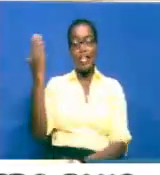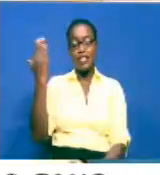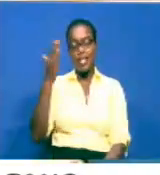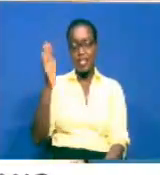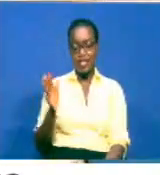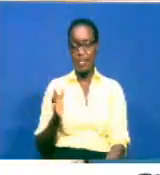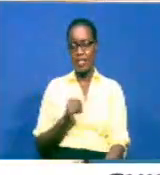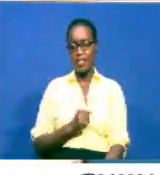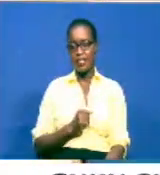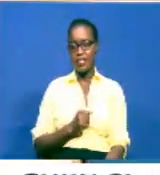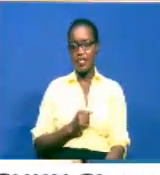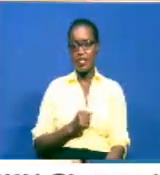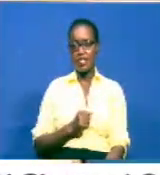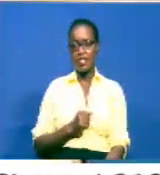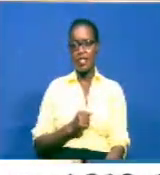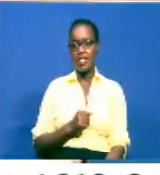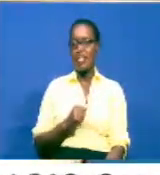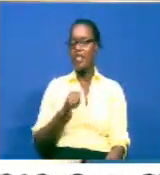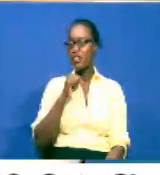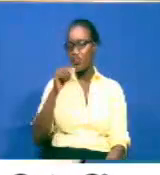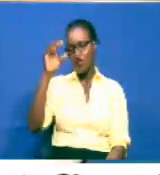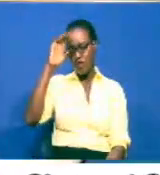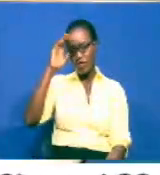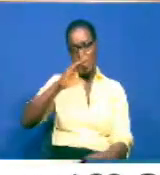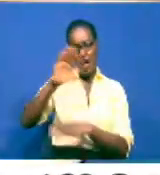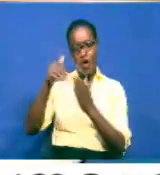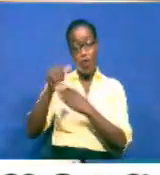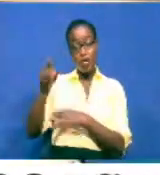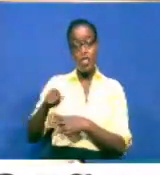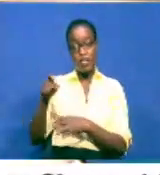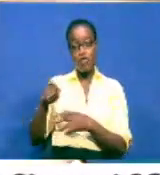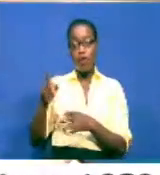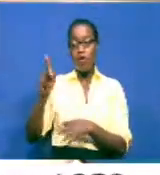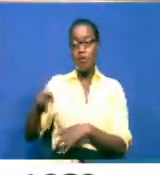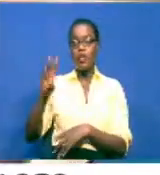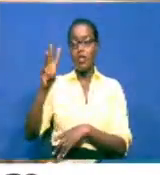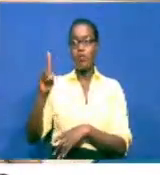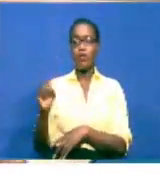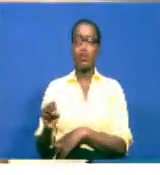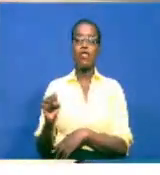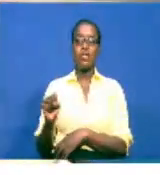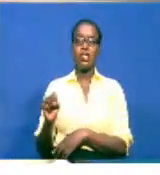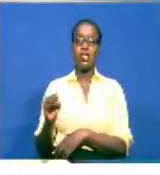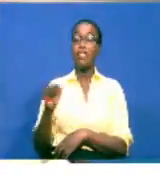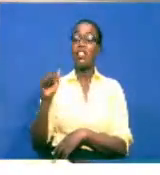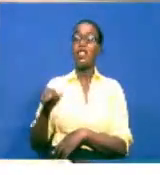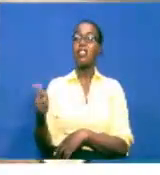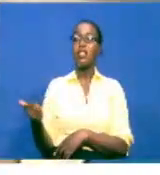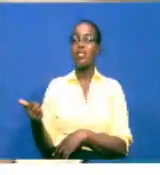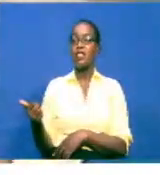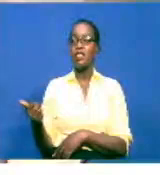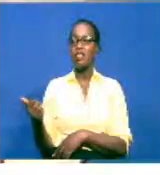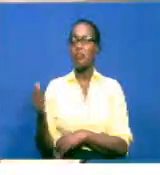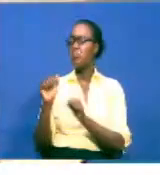I want to say that it has not factored all needs of persons with disabilities. Mm-hmm. Yes, there's some persons with disabilities,